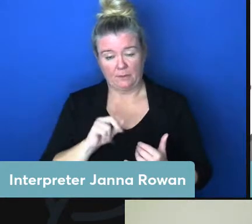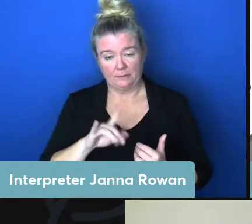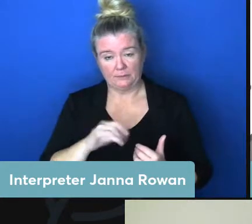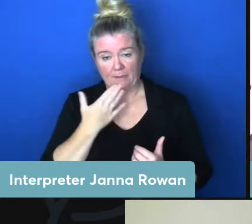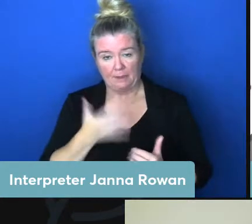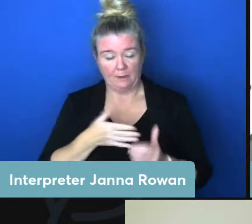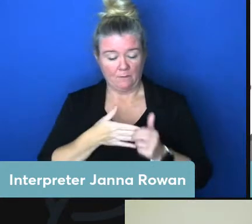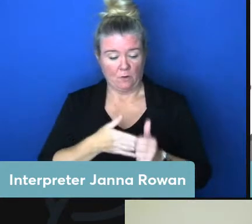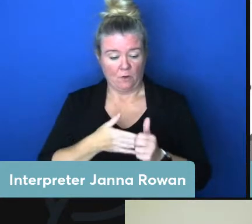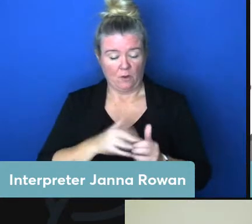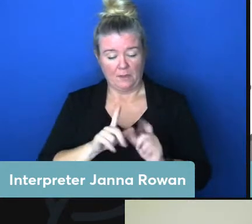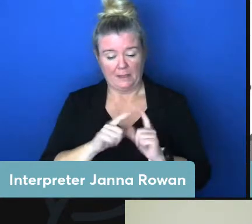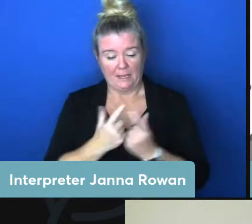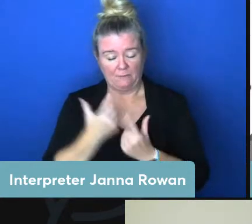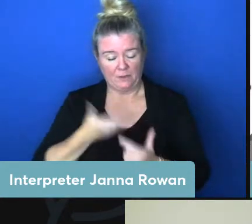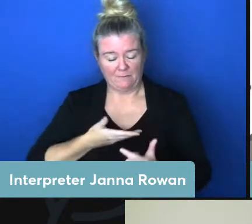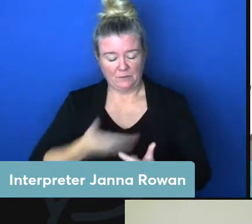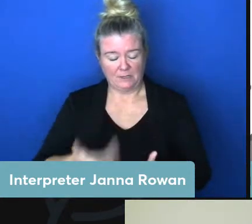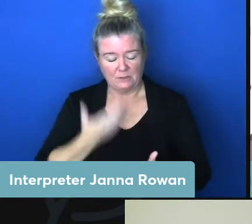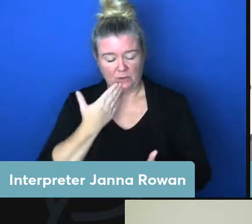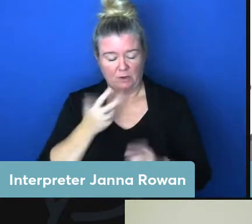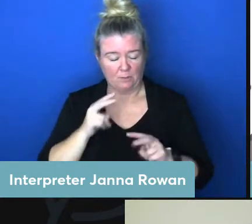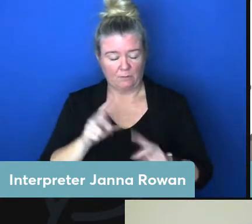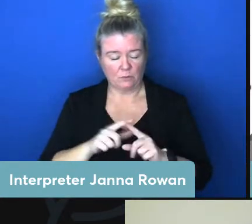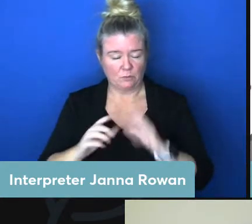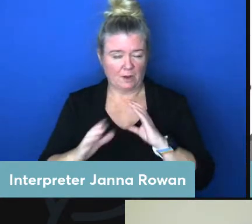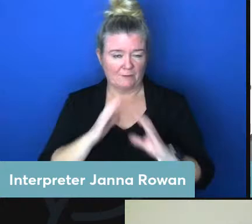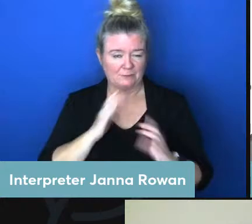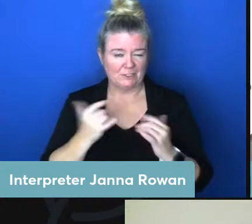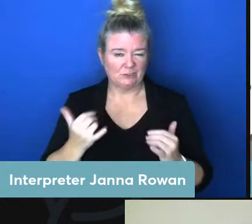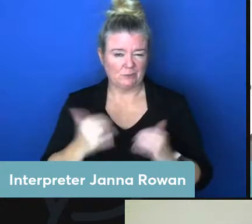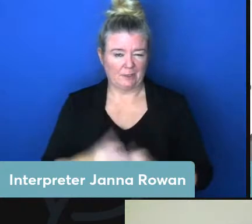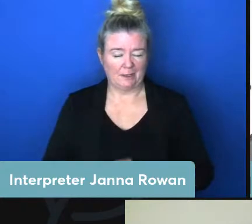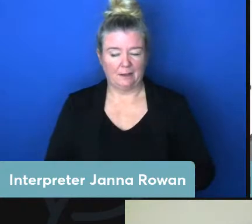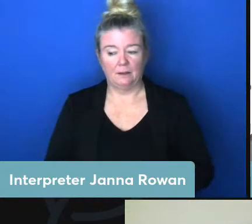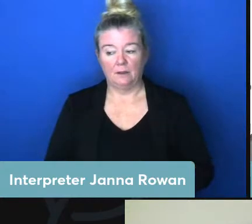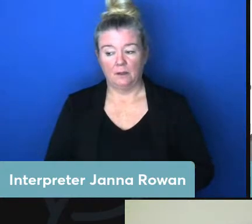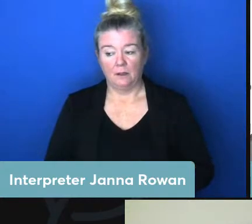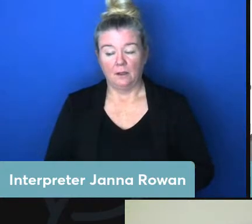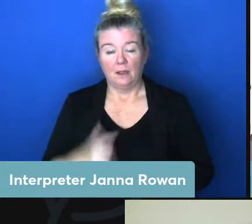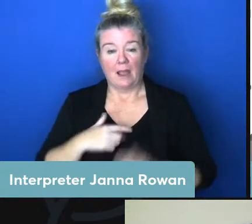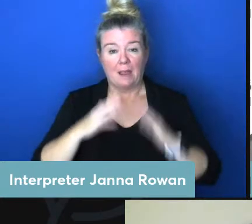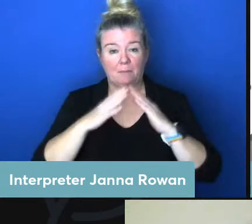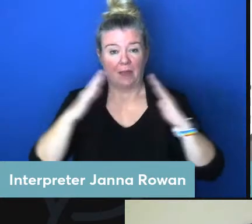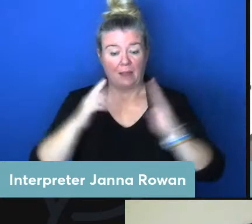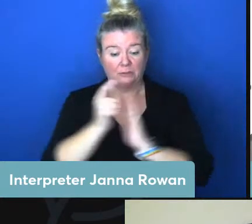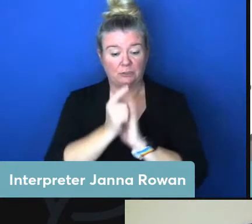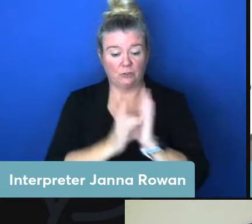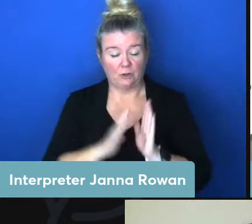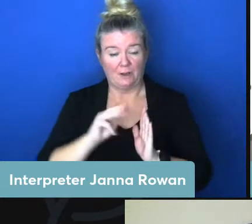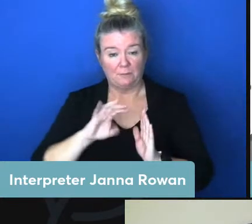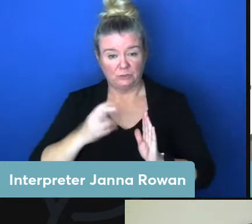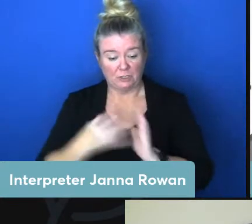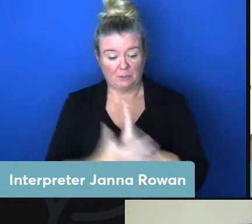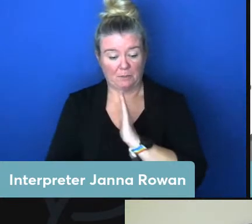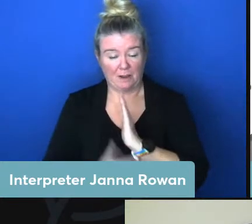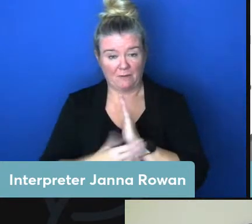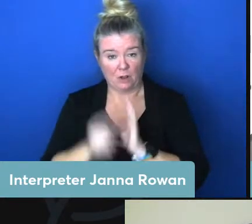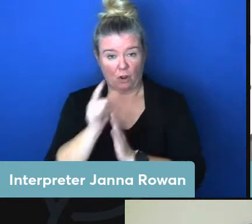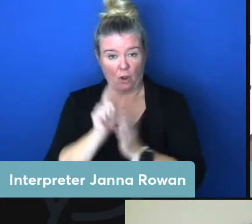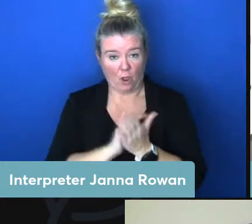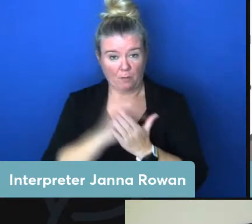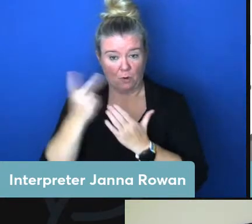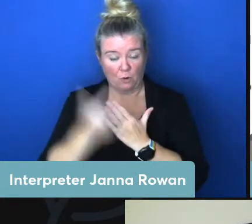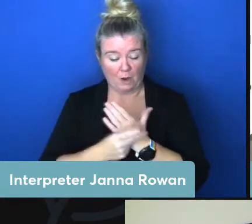for this invitation, and I look forward to our conversation today. So I'm the housing attorney at the Michigan Poverty Law Program. The Poverty